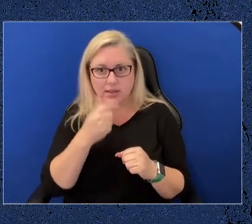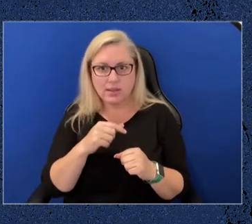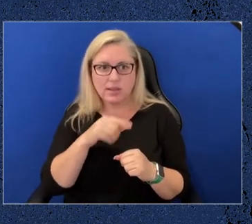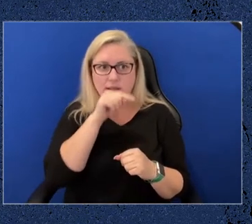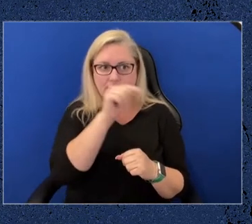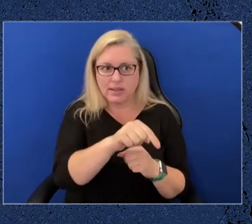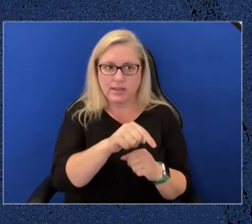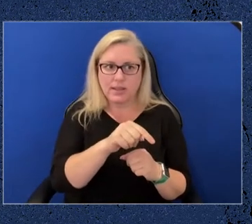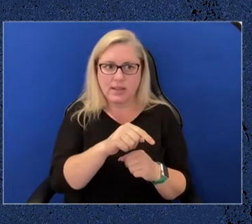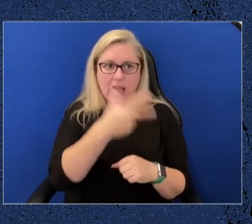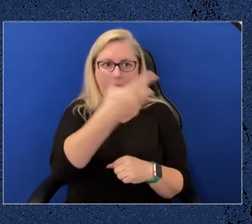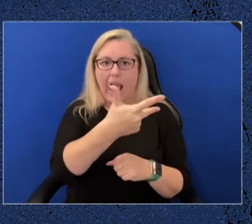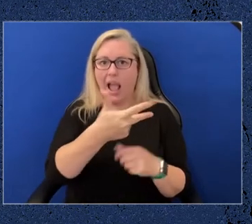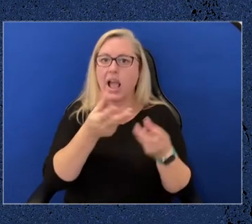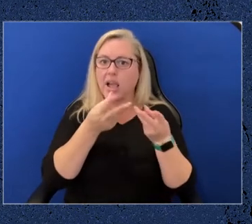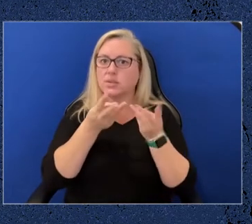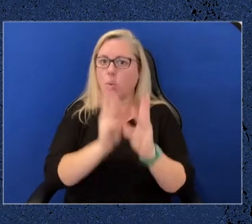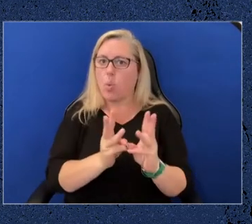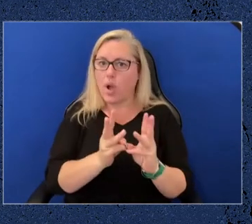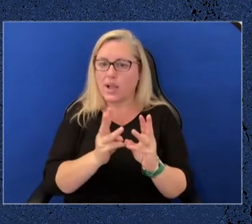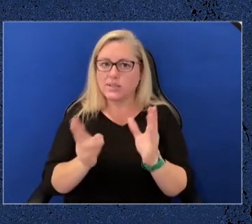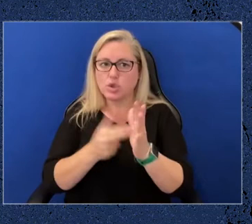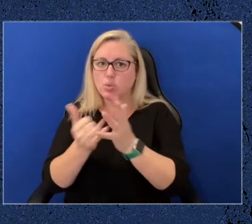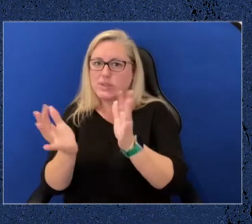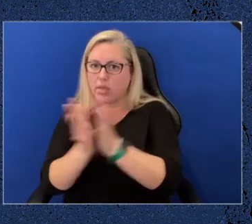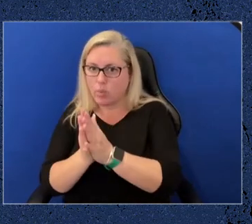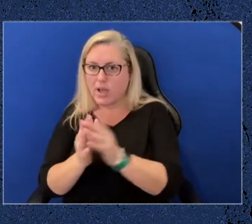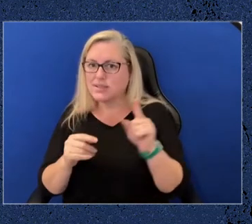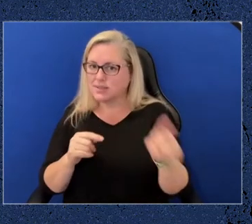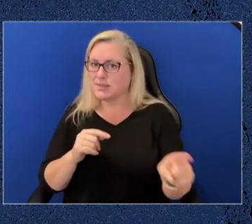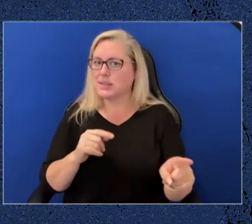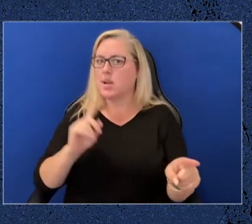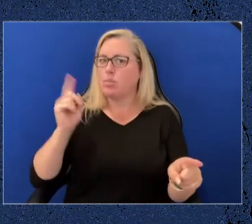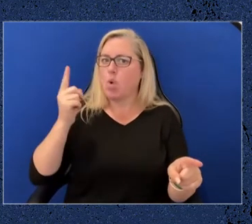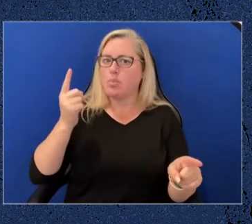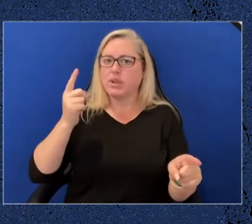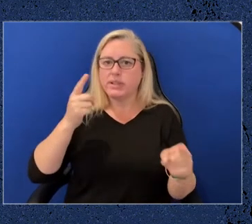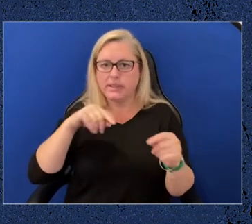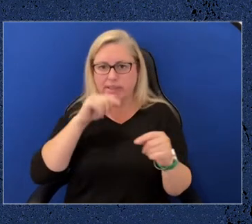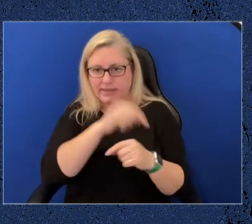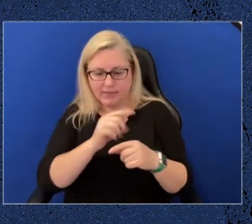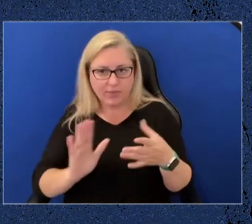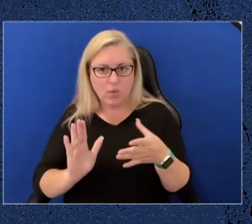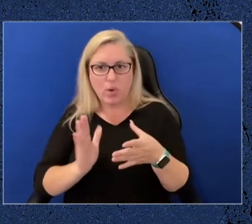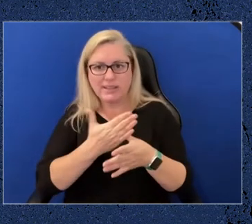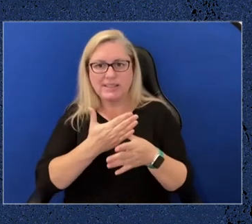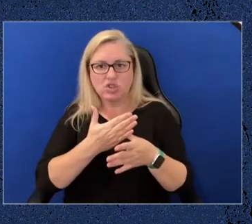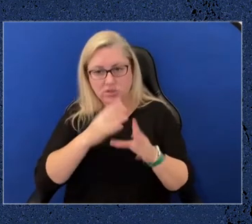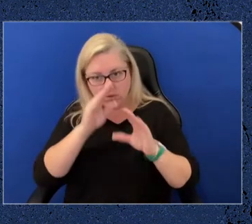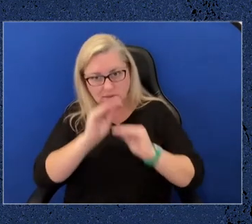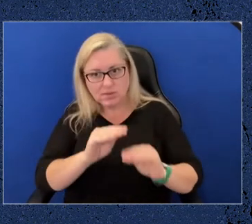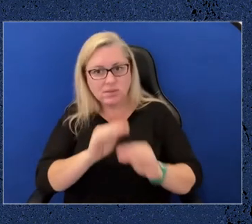for teaching? At? It's just for teaching. Just for and teaching. It's in New South Wales, it's used as the primary Indigenous pedagogy. Yep. It was created